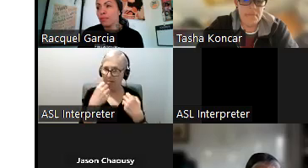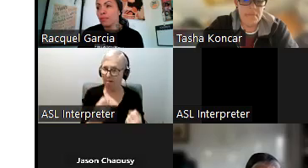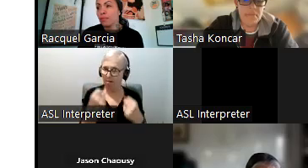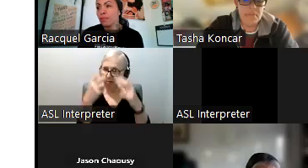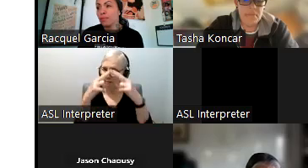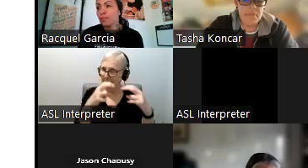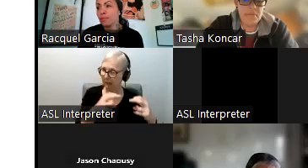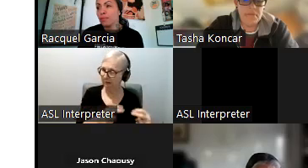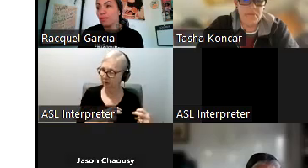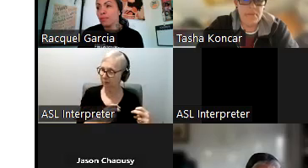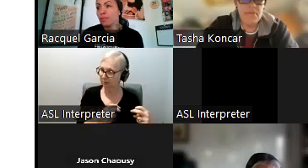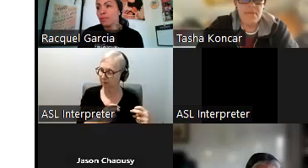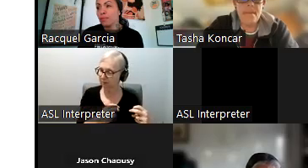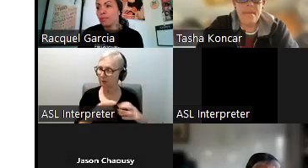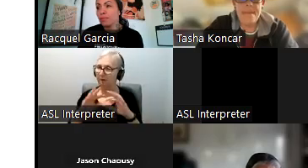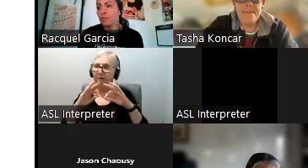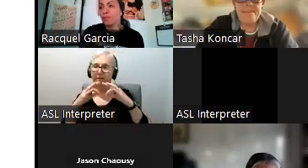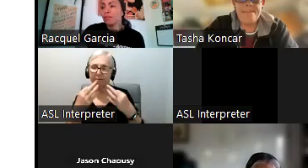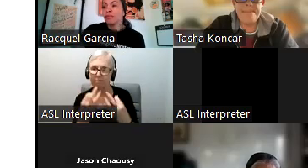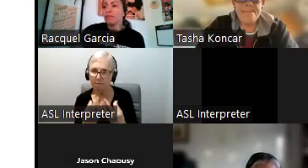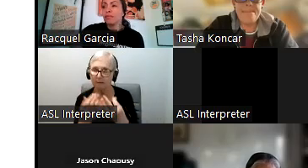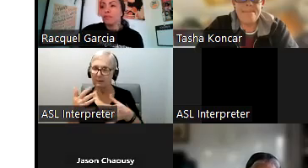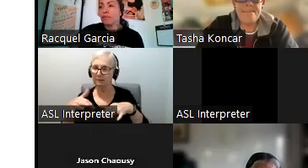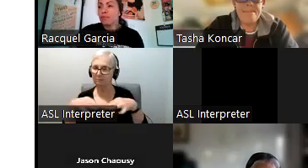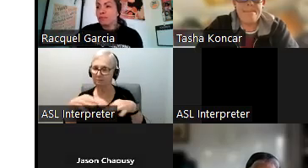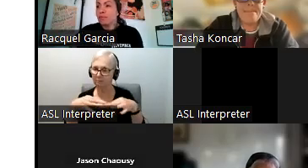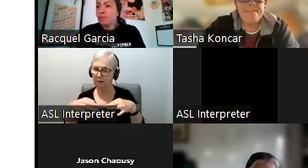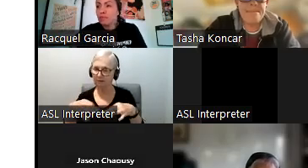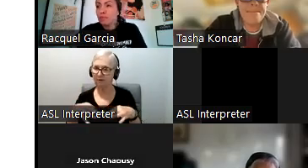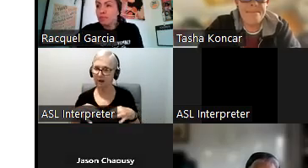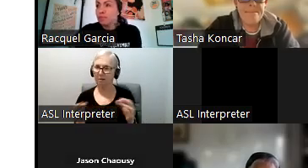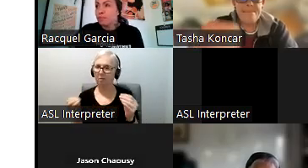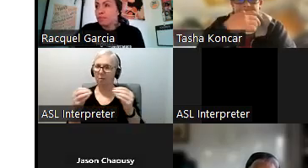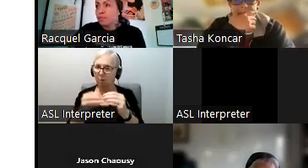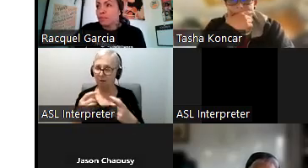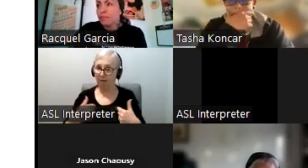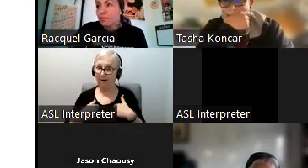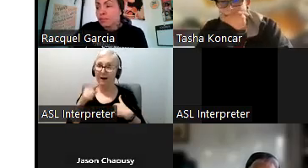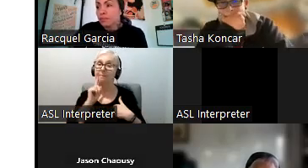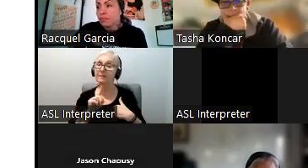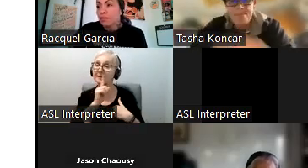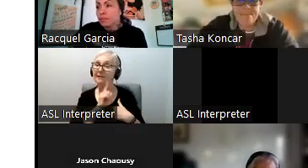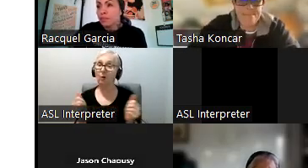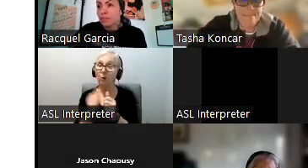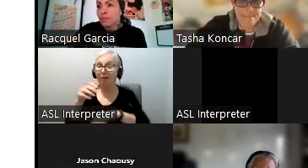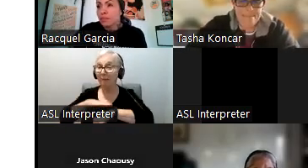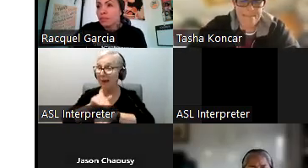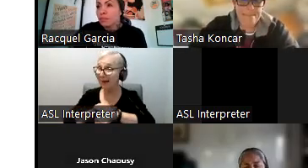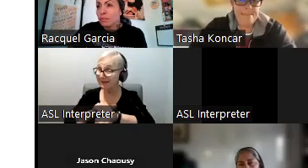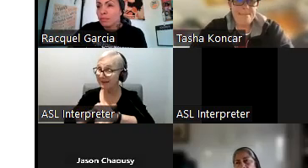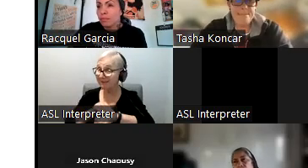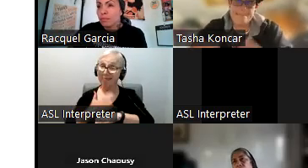diagnoses and stuff like that. And families are definitely defined more. Like, I'm single with a pet and that's